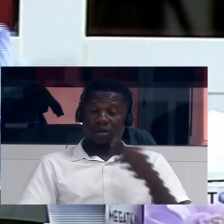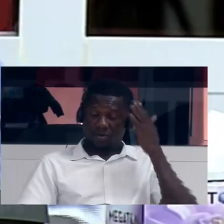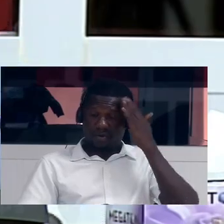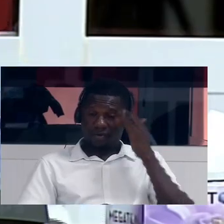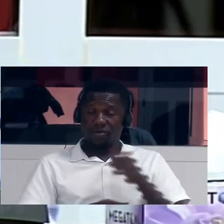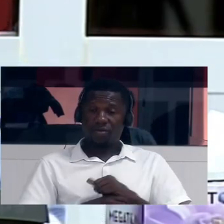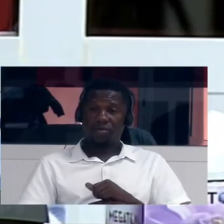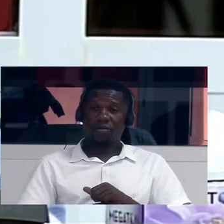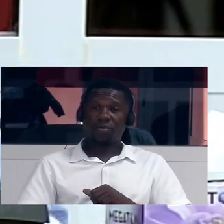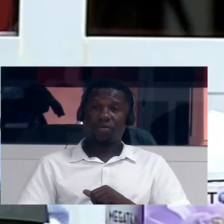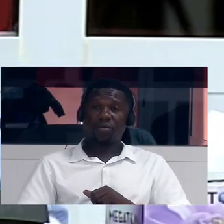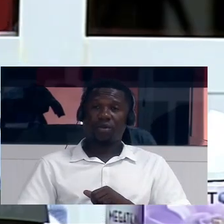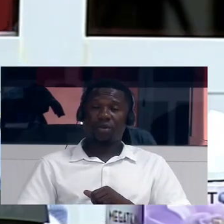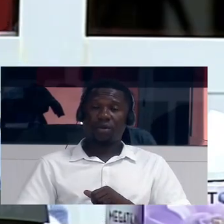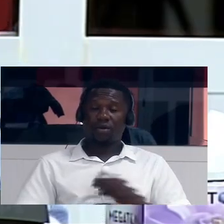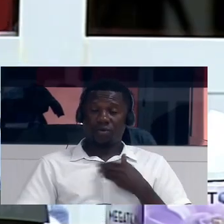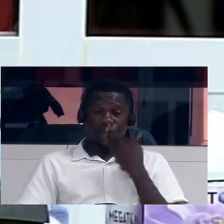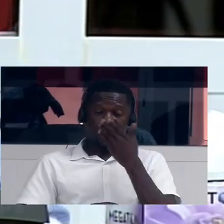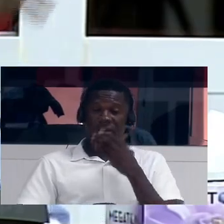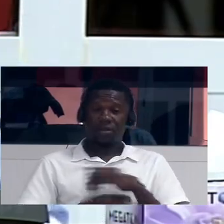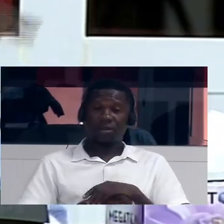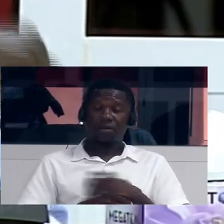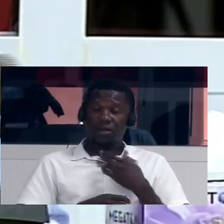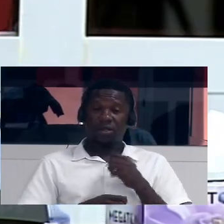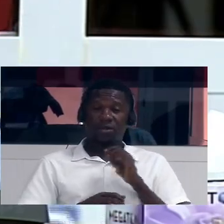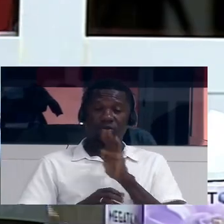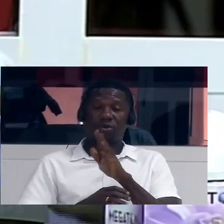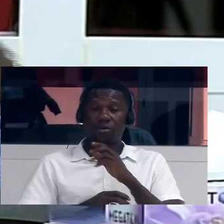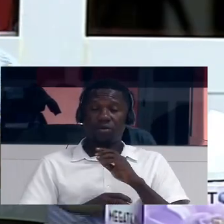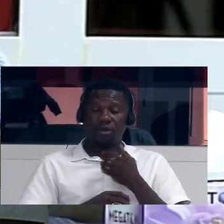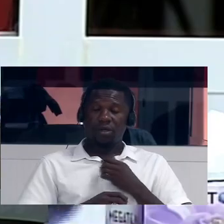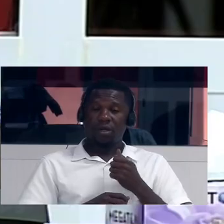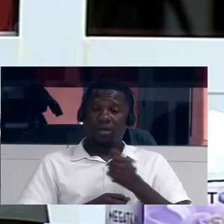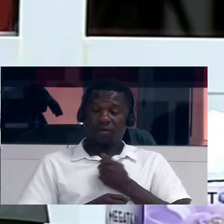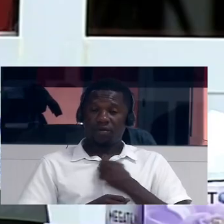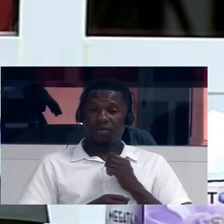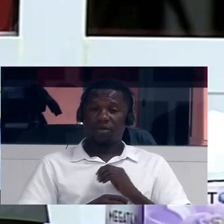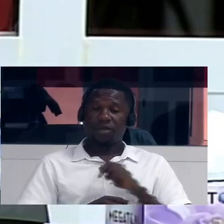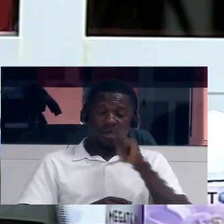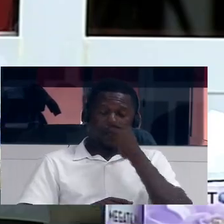was in Ireland. It was there that I stopped being afraid of dead people. I used to jump over cops